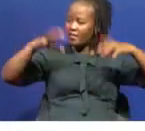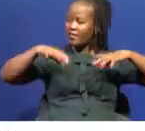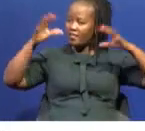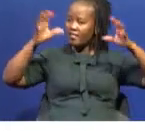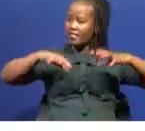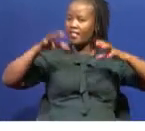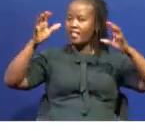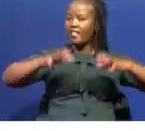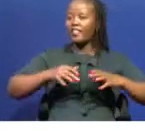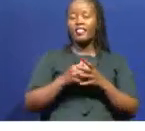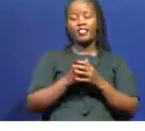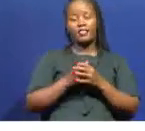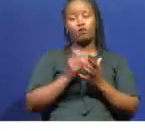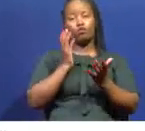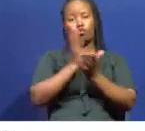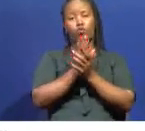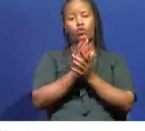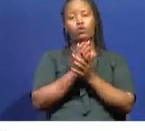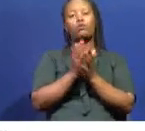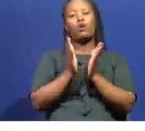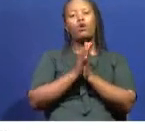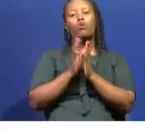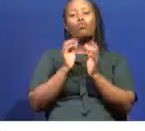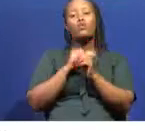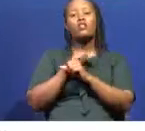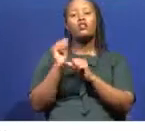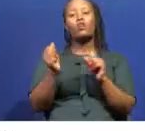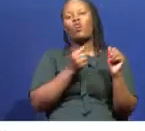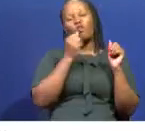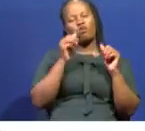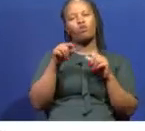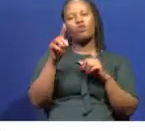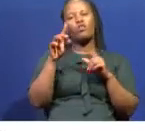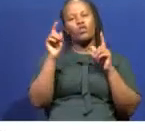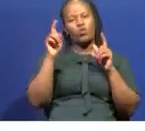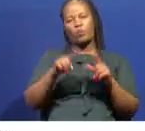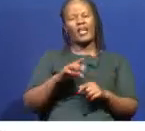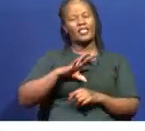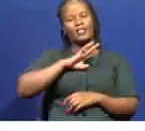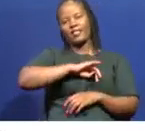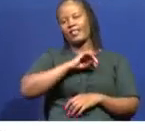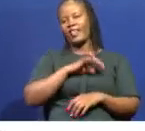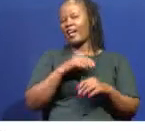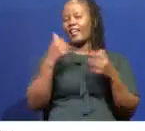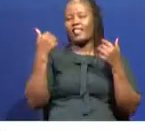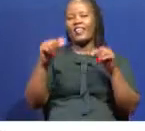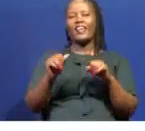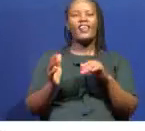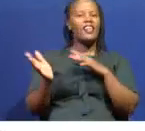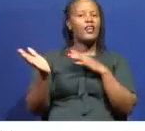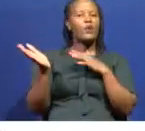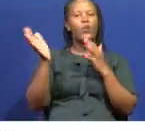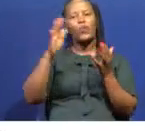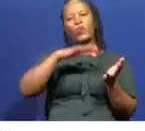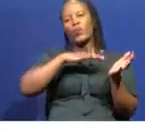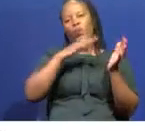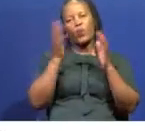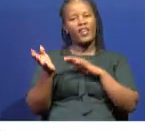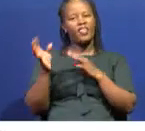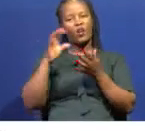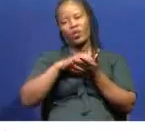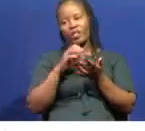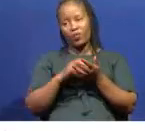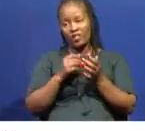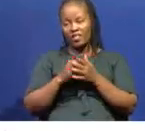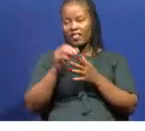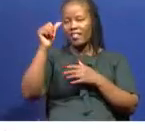with golf, you really have to learn to adapt to all the weather conditions. Like in South Africa, it was